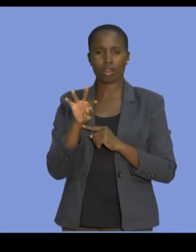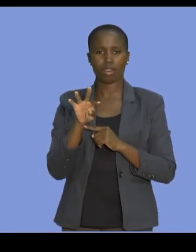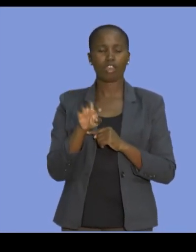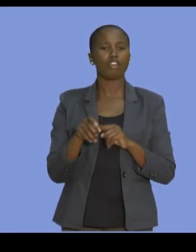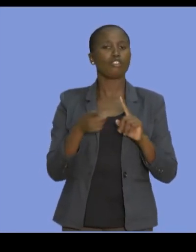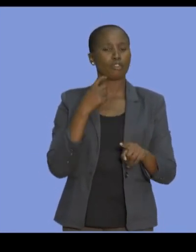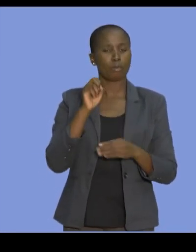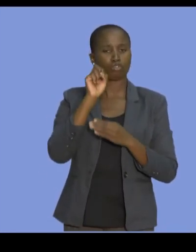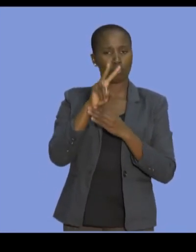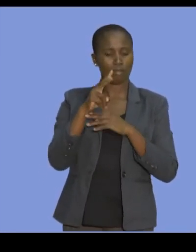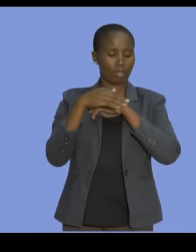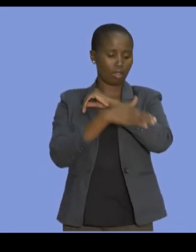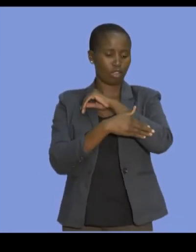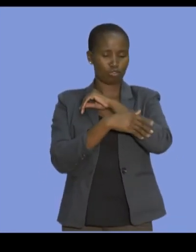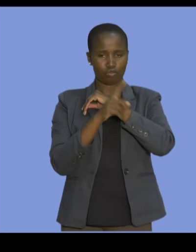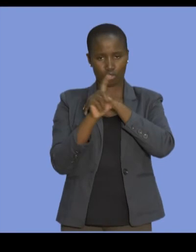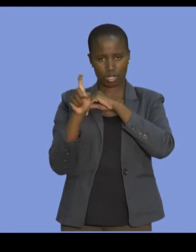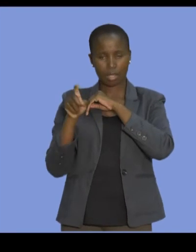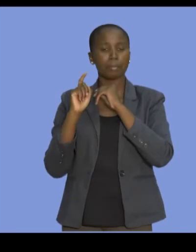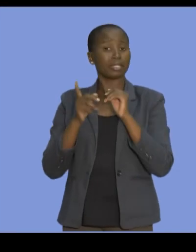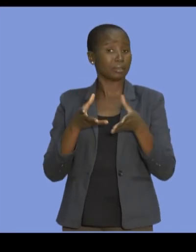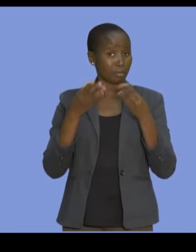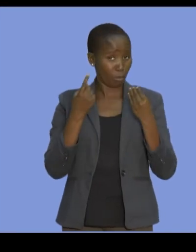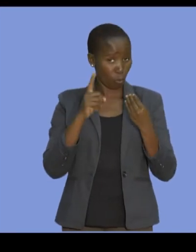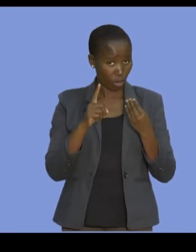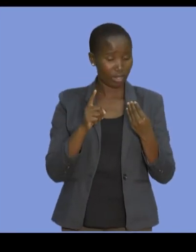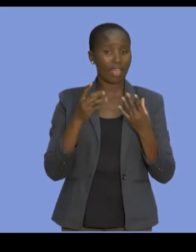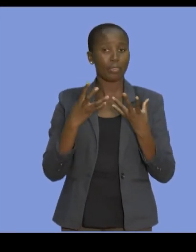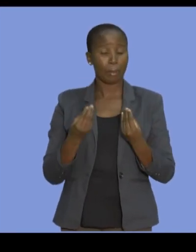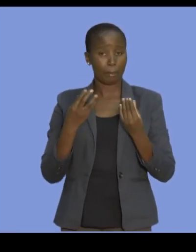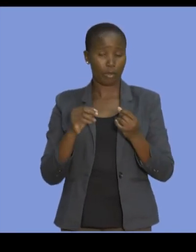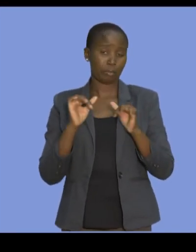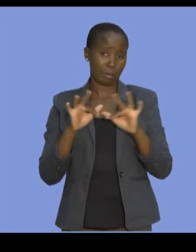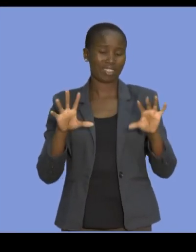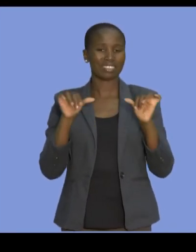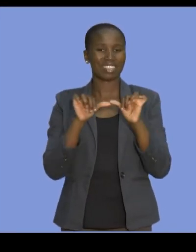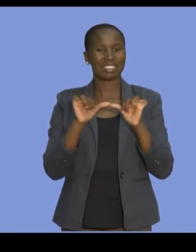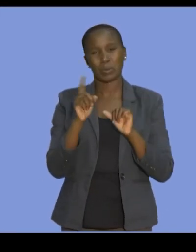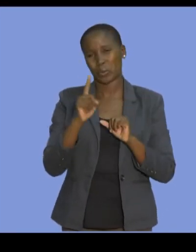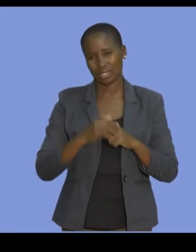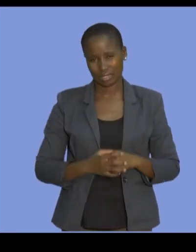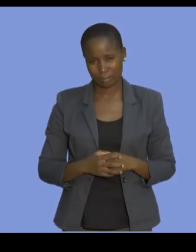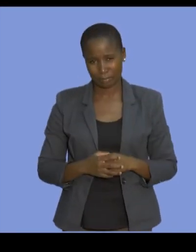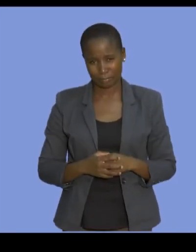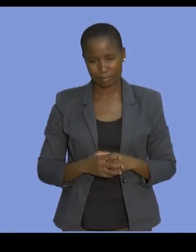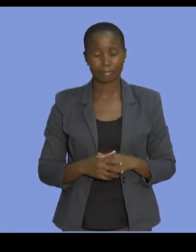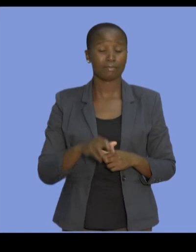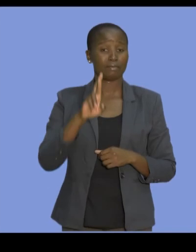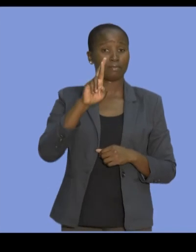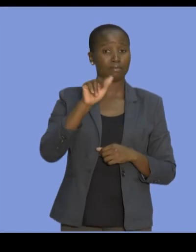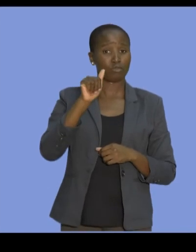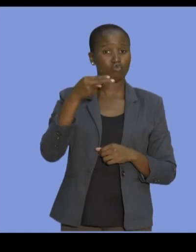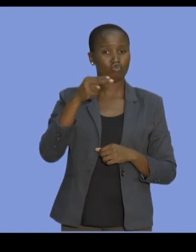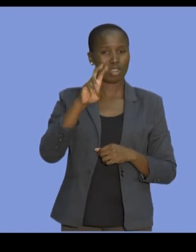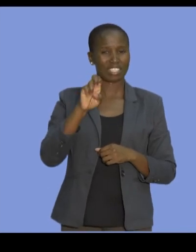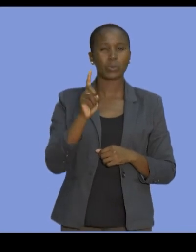countries. Find the range of the population size. Okay. What is the range? Okay.